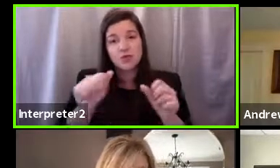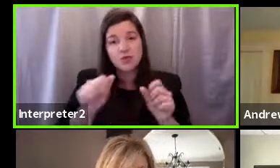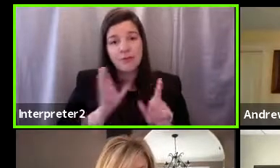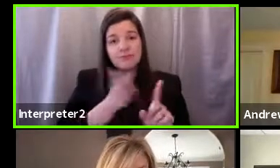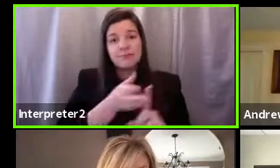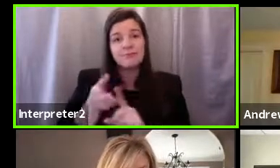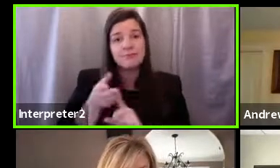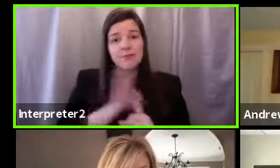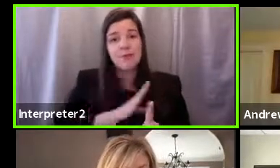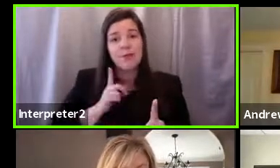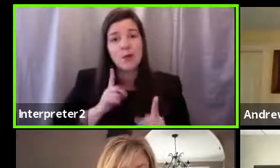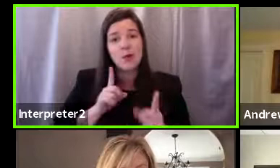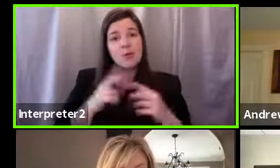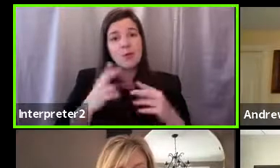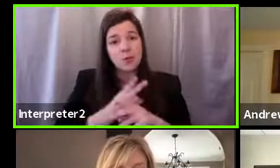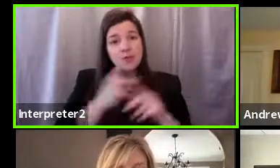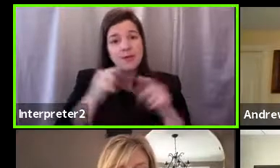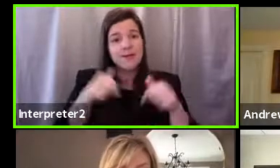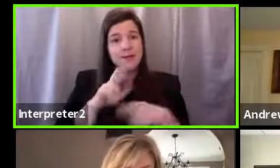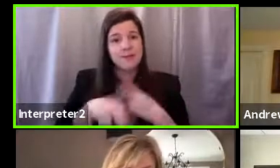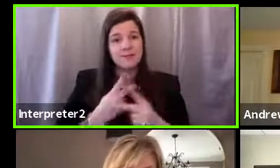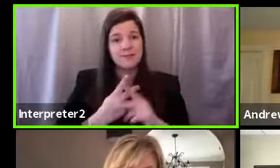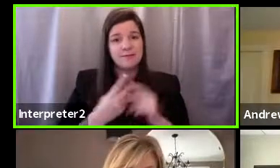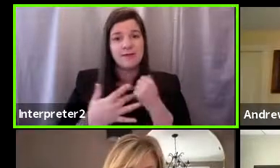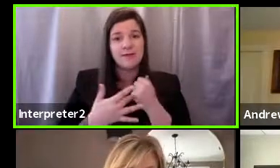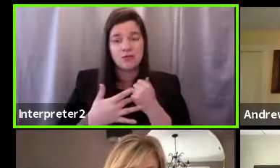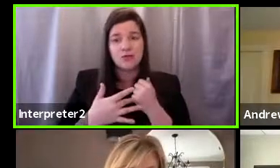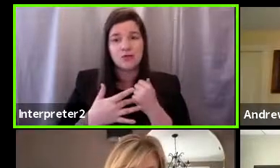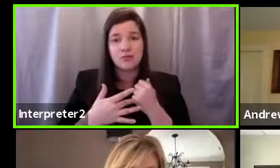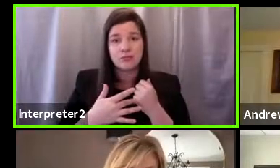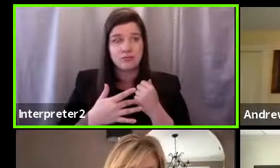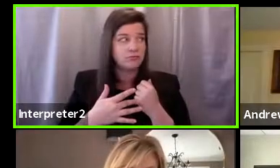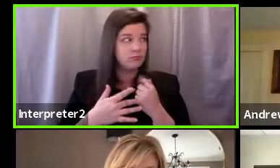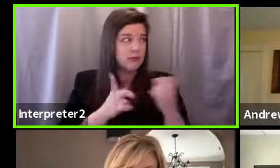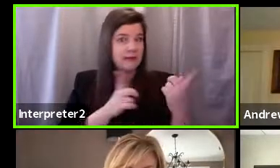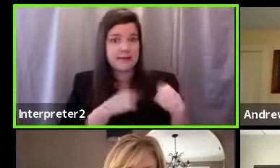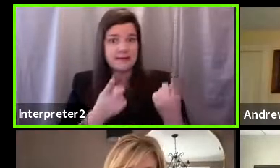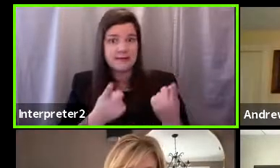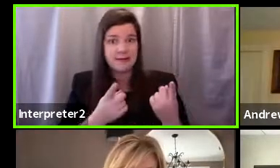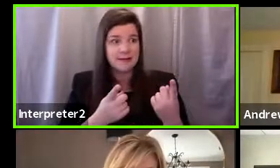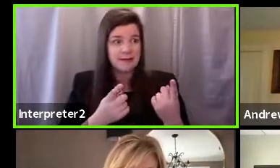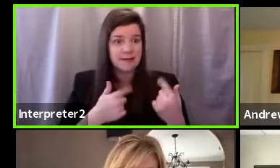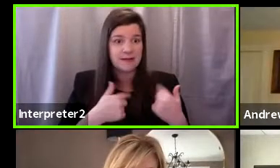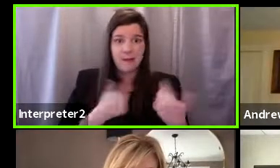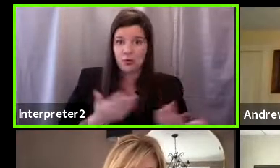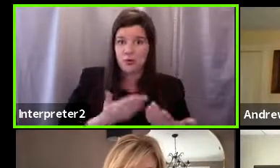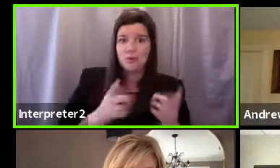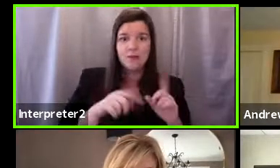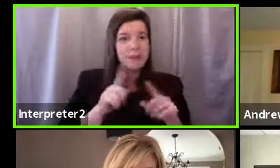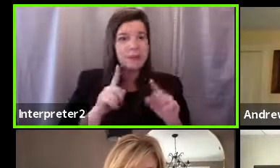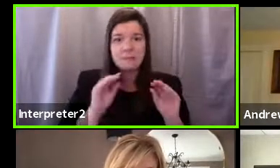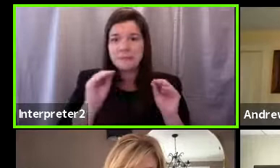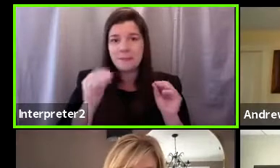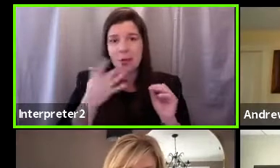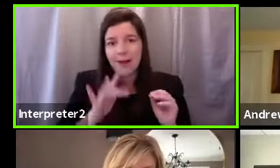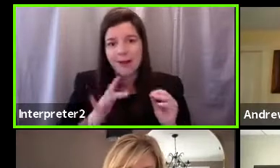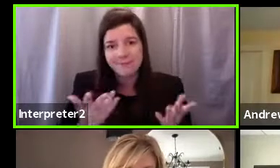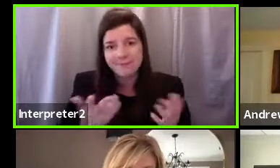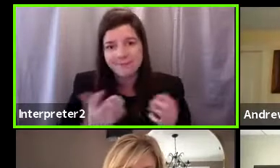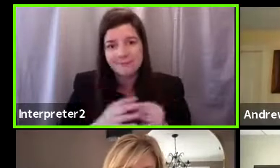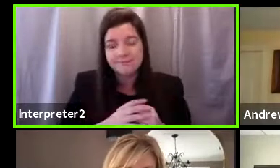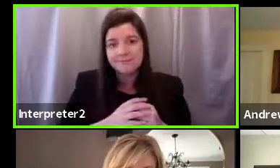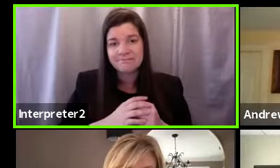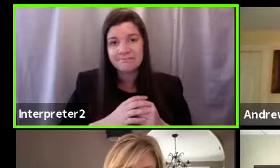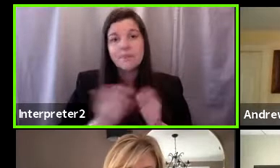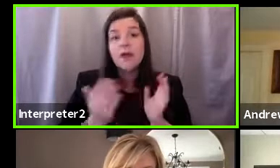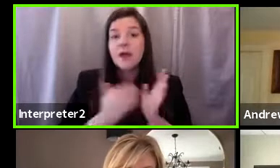to tap into this technology since I've been with the department to no avail. And last year there